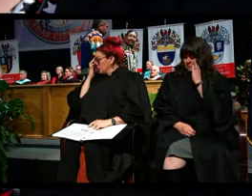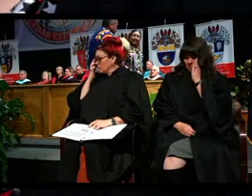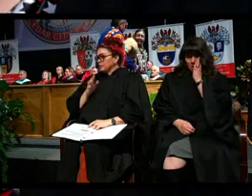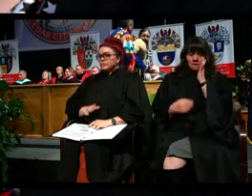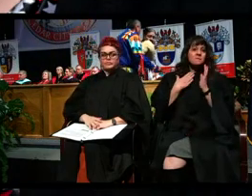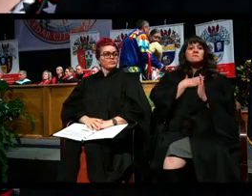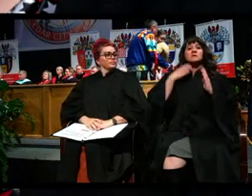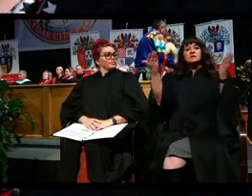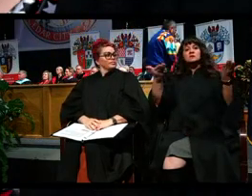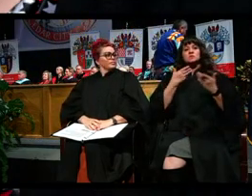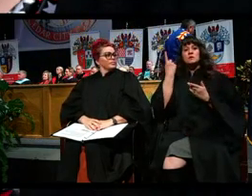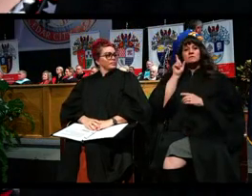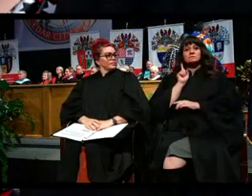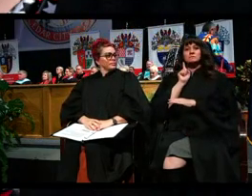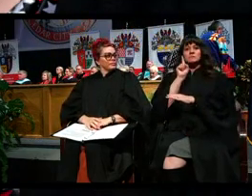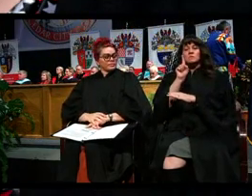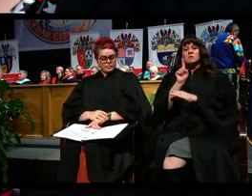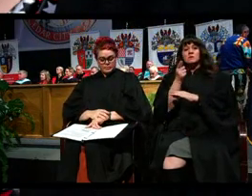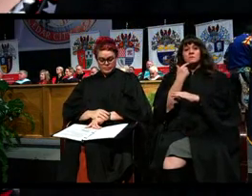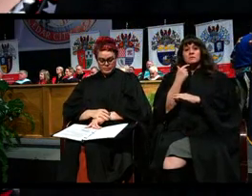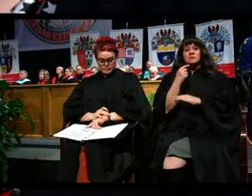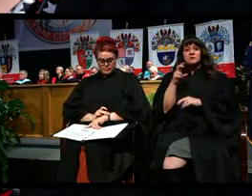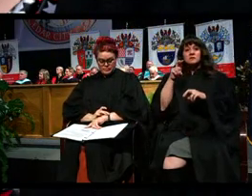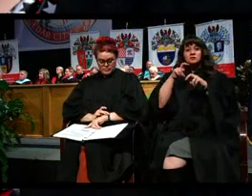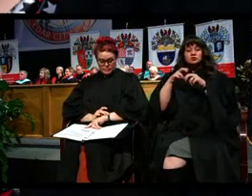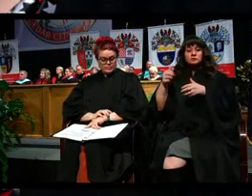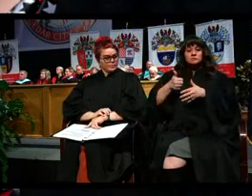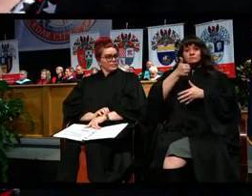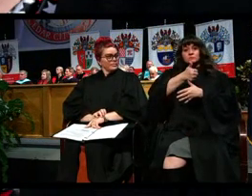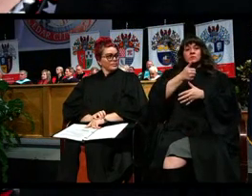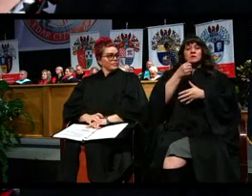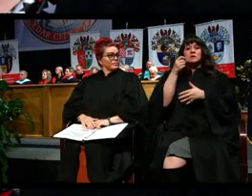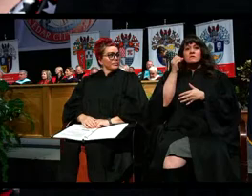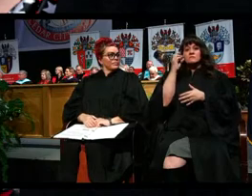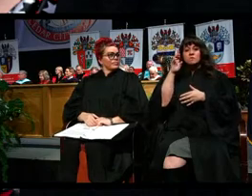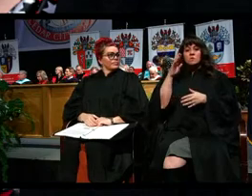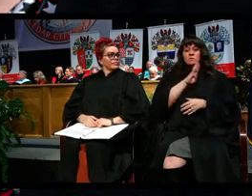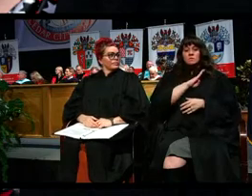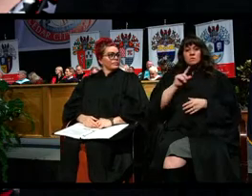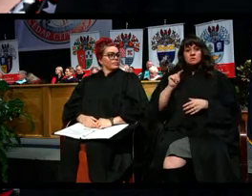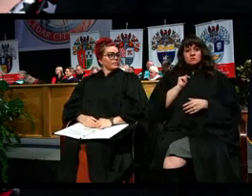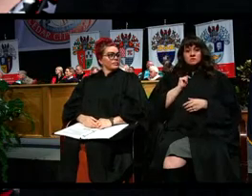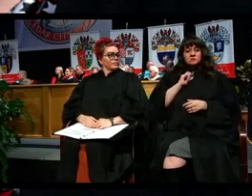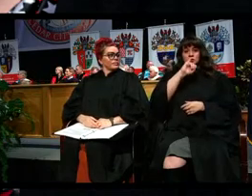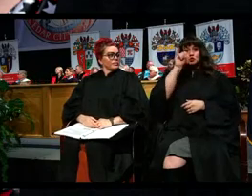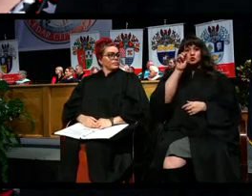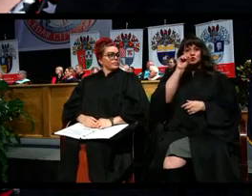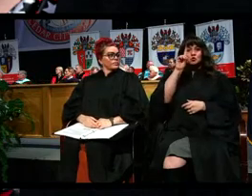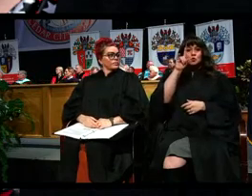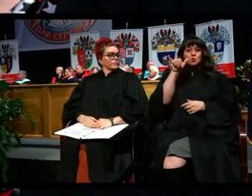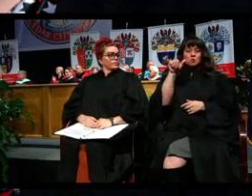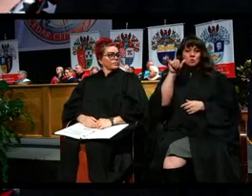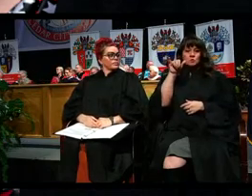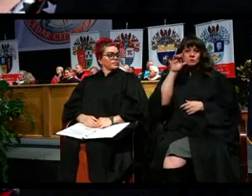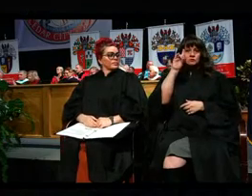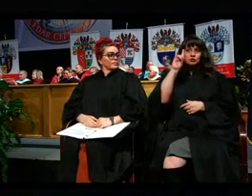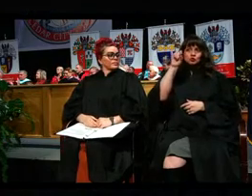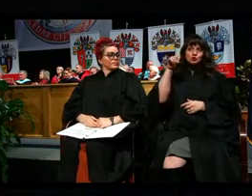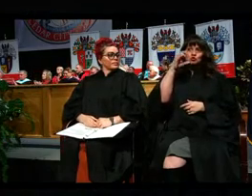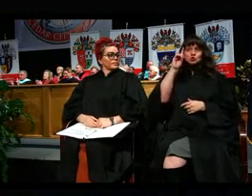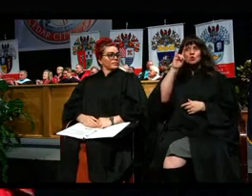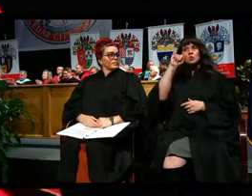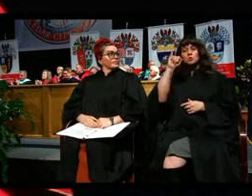Please welcome to the podium the chair of the Southern Utah University Board of Trustees, Jodi Hart-Wilson.